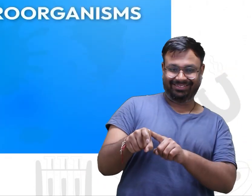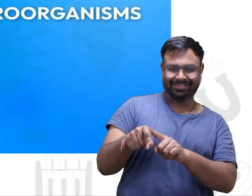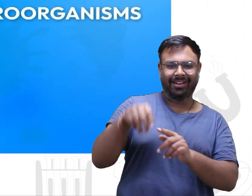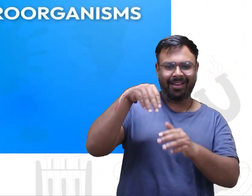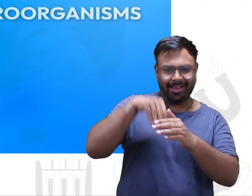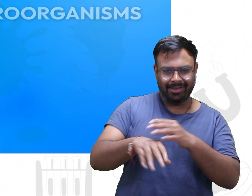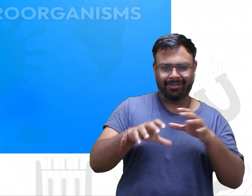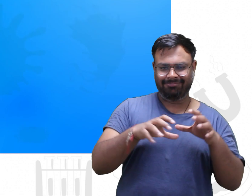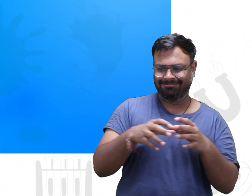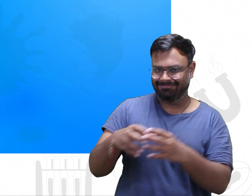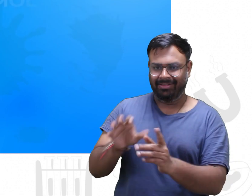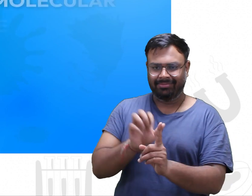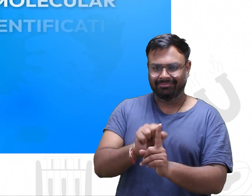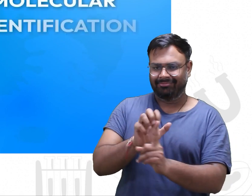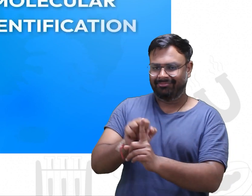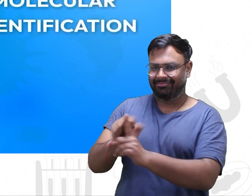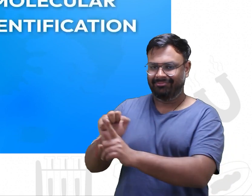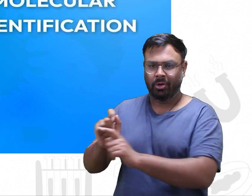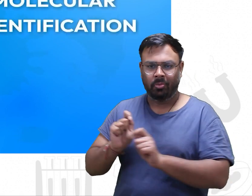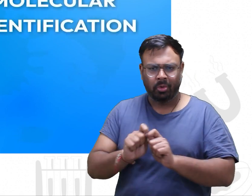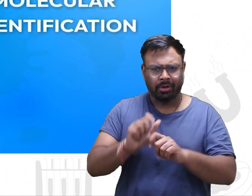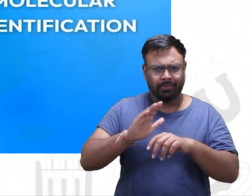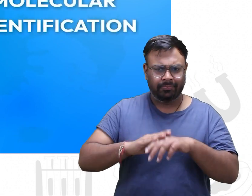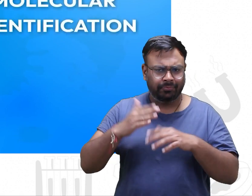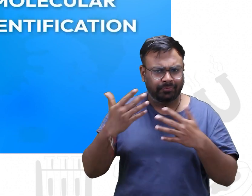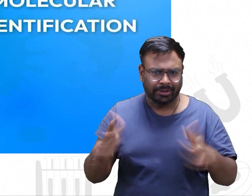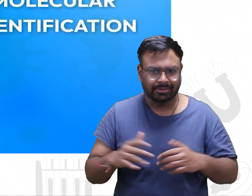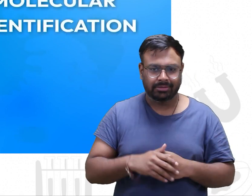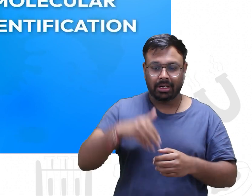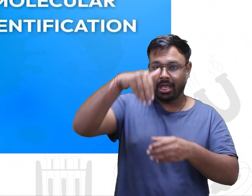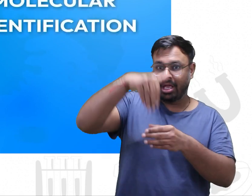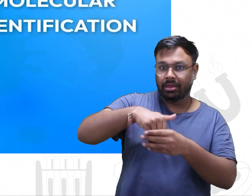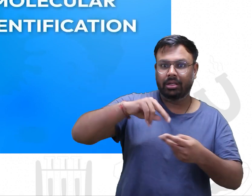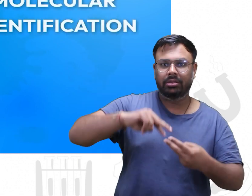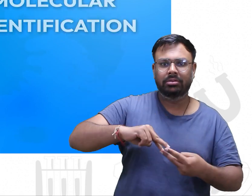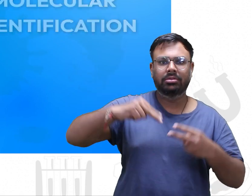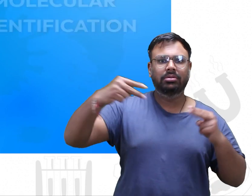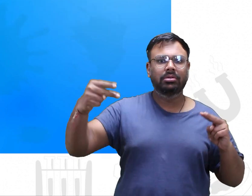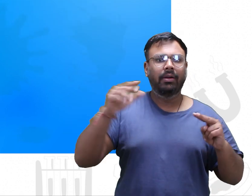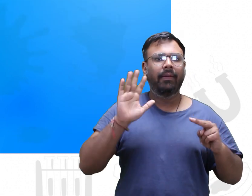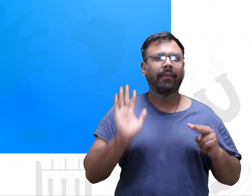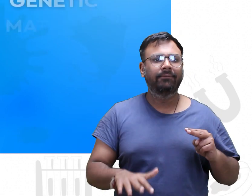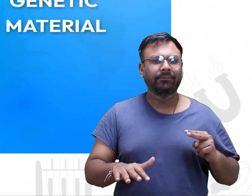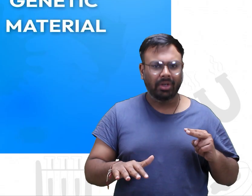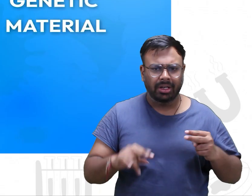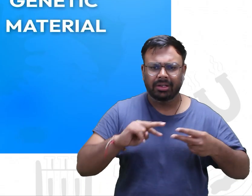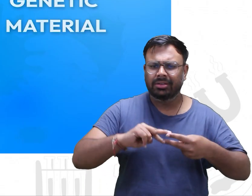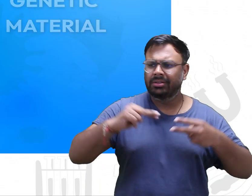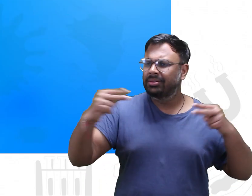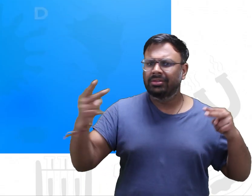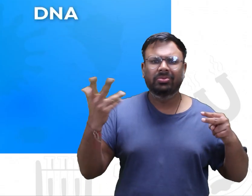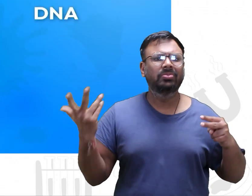identify microorganisms, which can be fulfilled by molecular identification method. So, the identification is done on the basis of